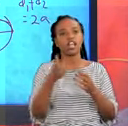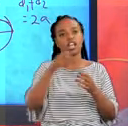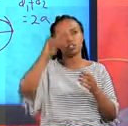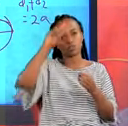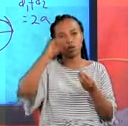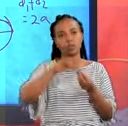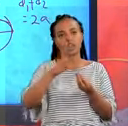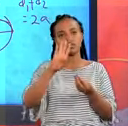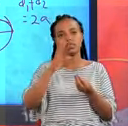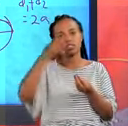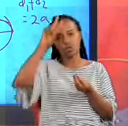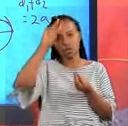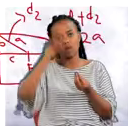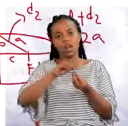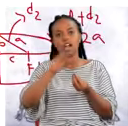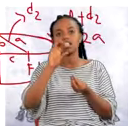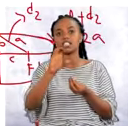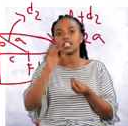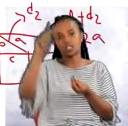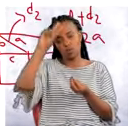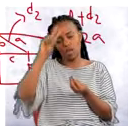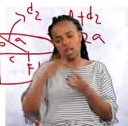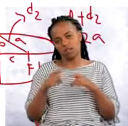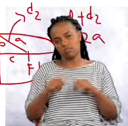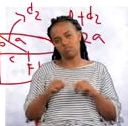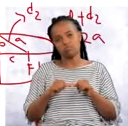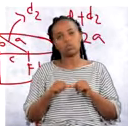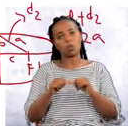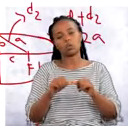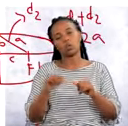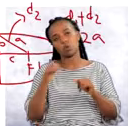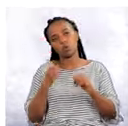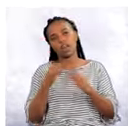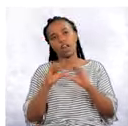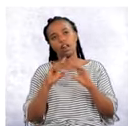squared plus C squared. So let's continue to the next part.